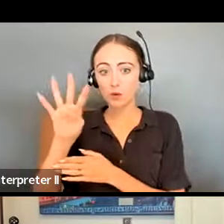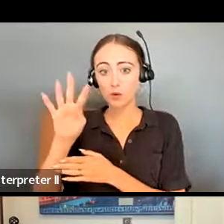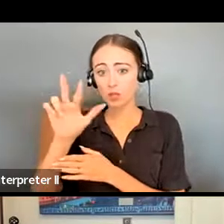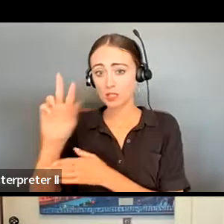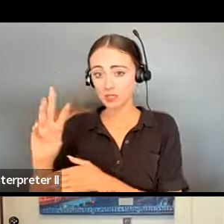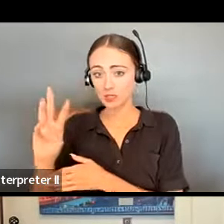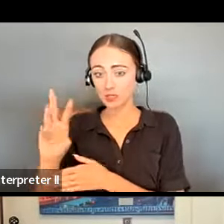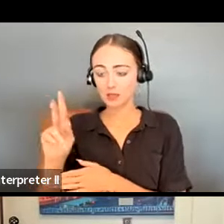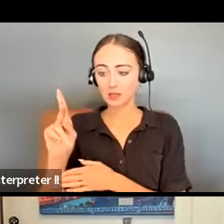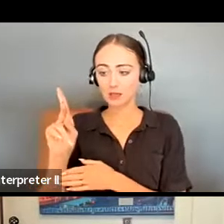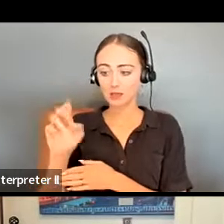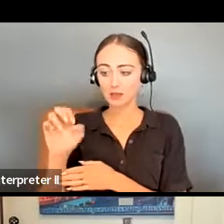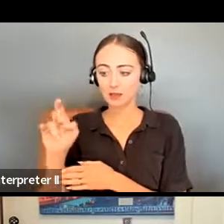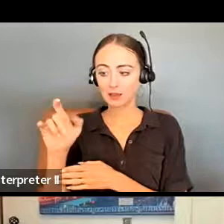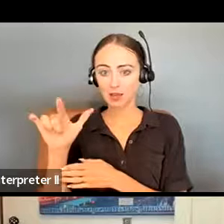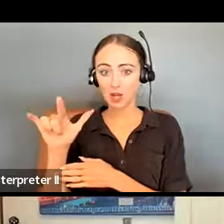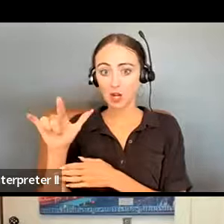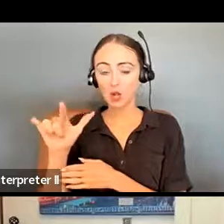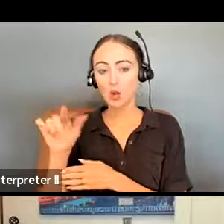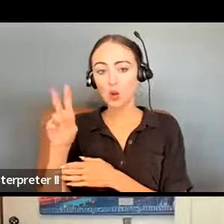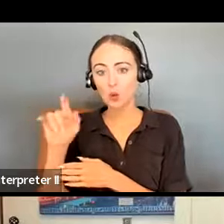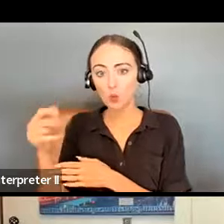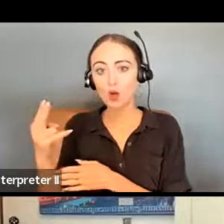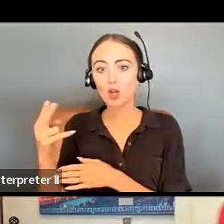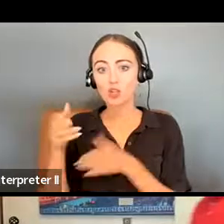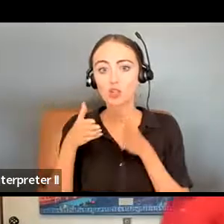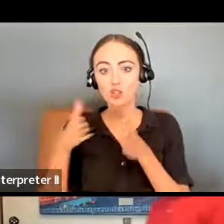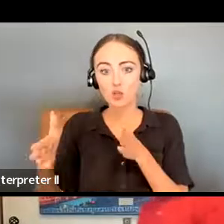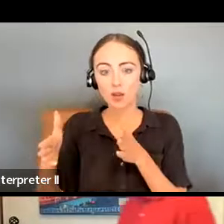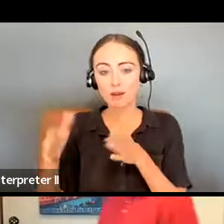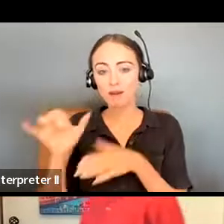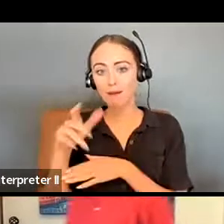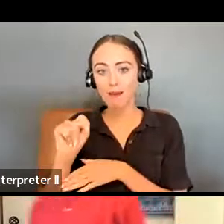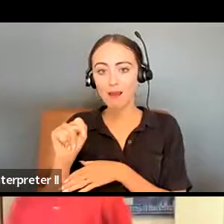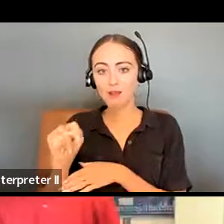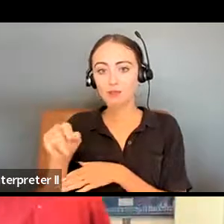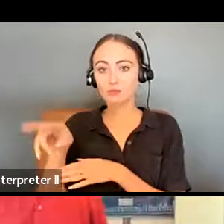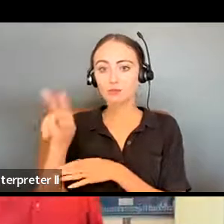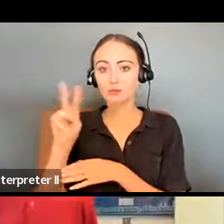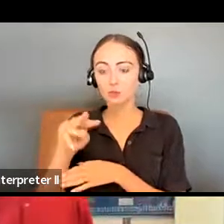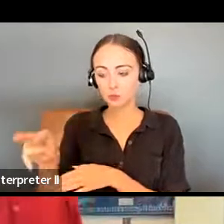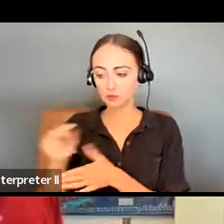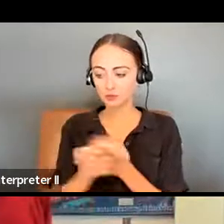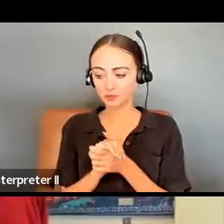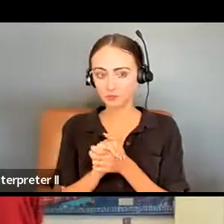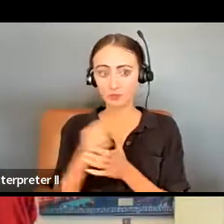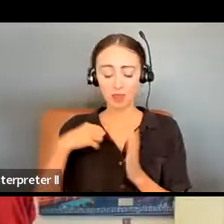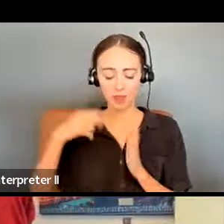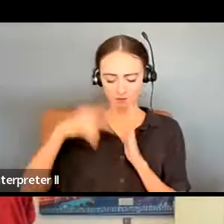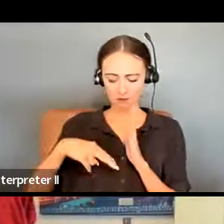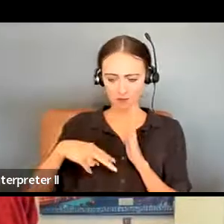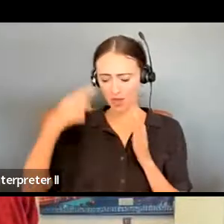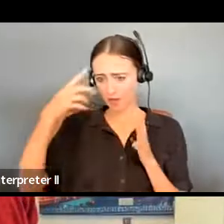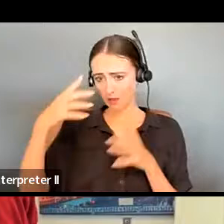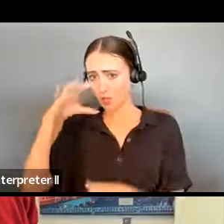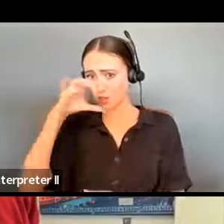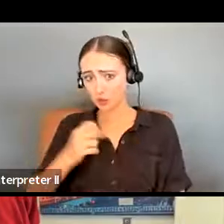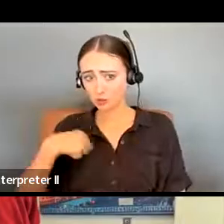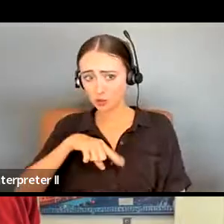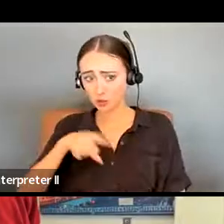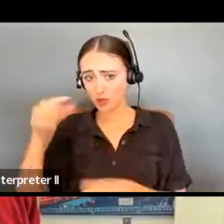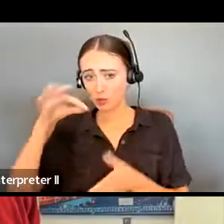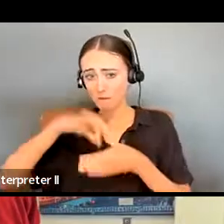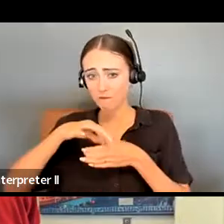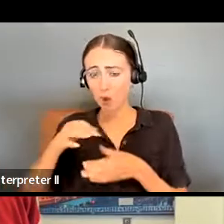Kenilworth Court Street Designation Act of 2022. I read that, assuming that we will vote